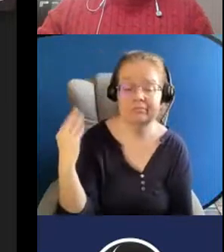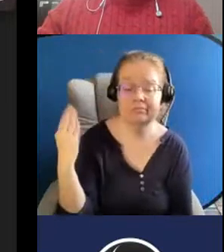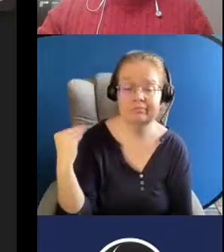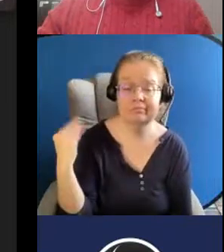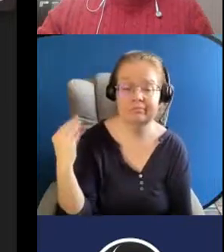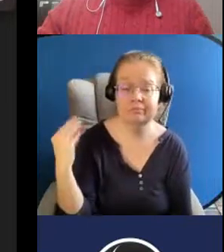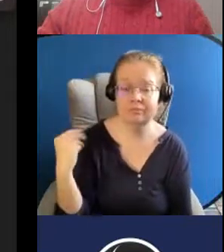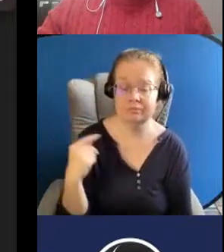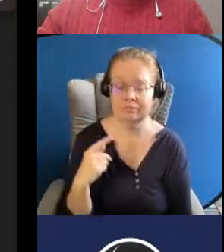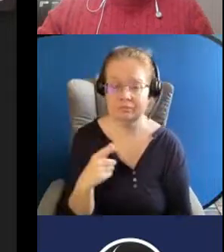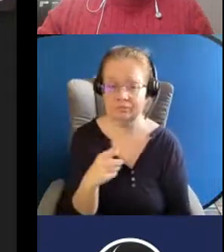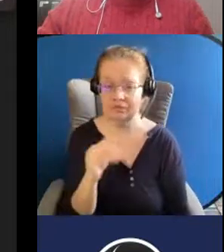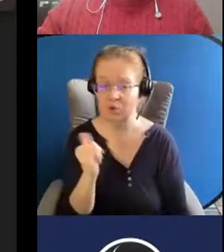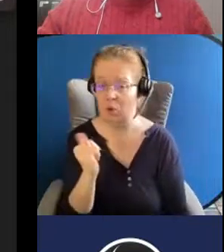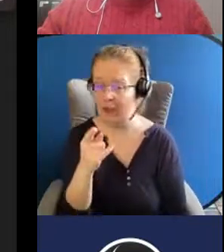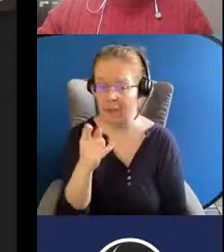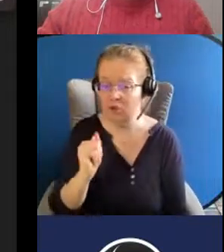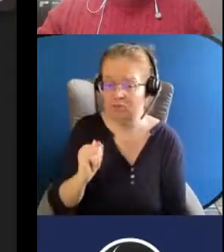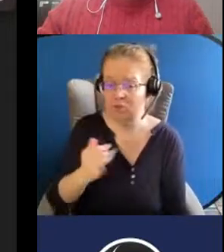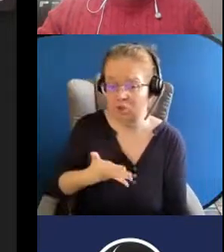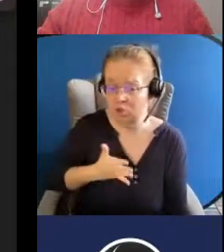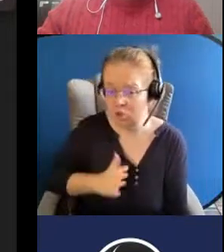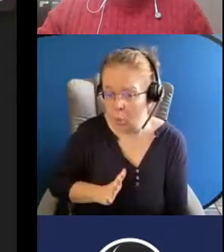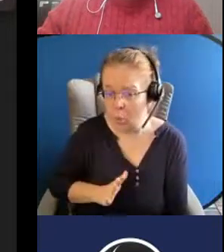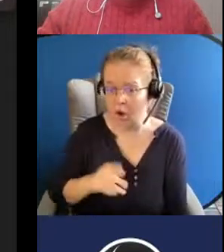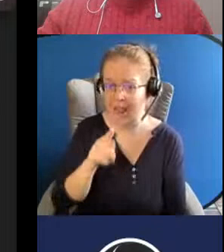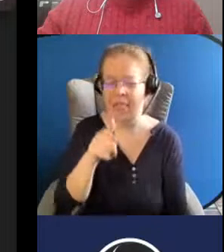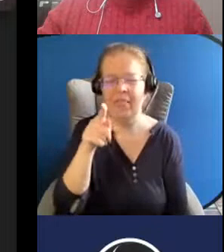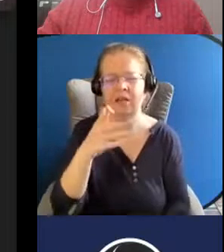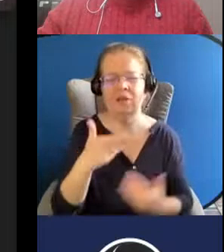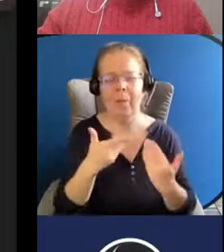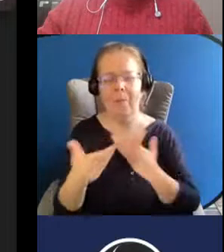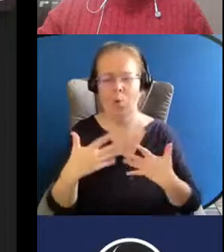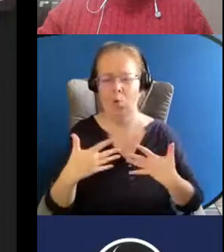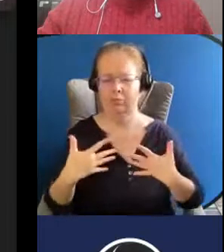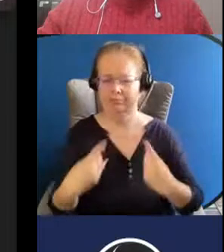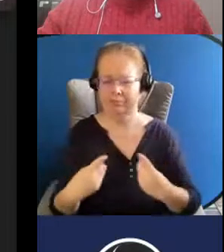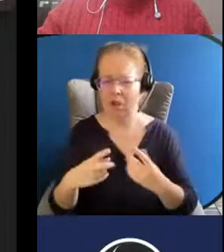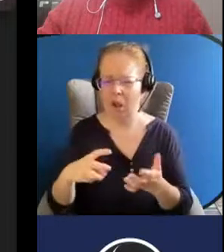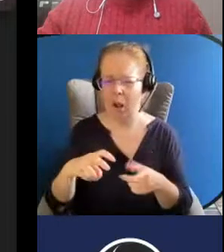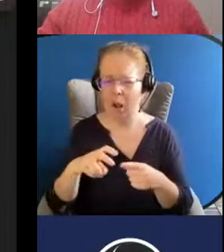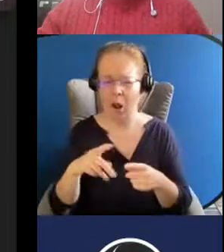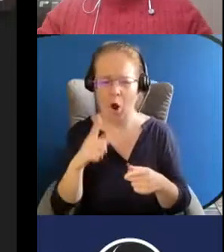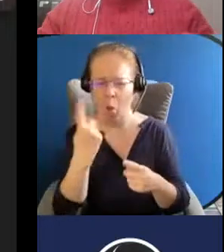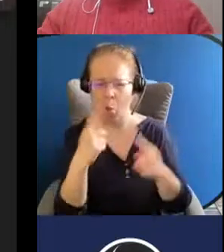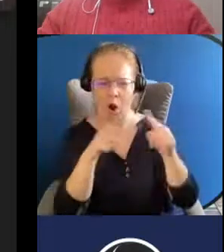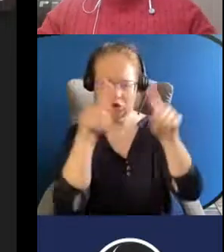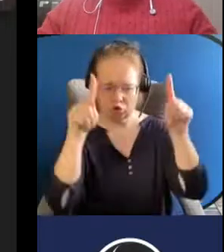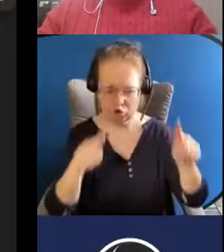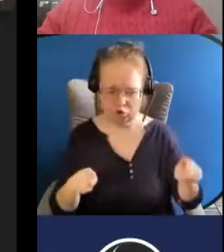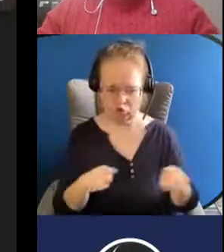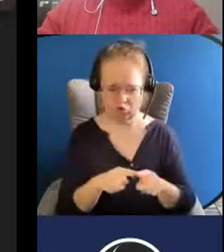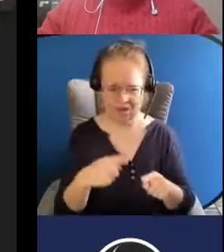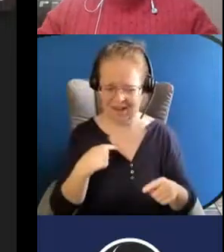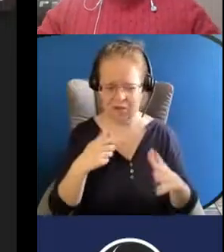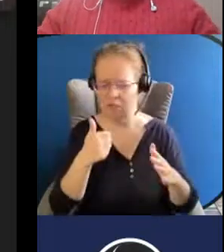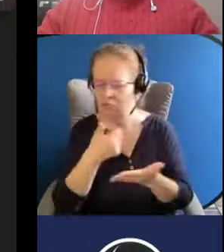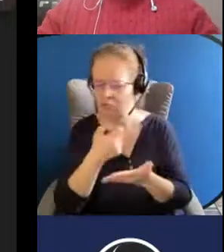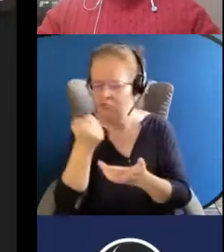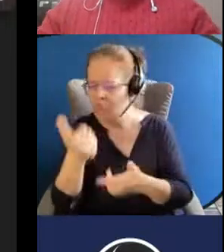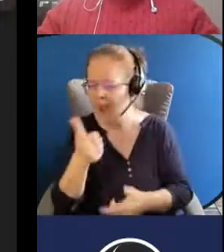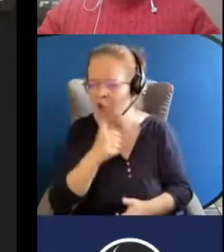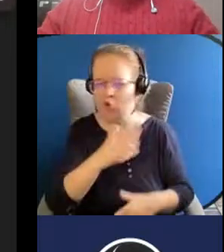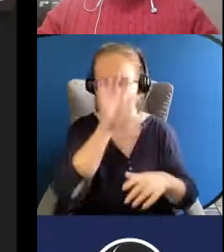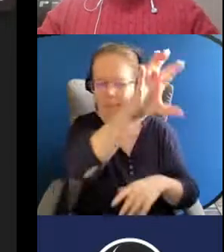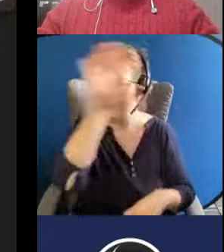not necessarily want to use these. I think it's more for mobility, because typically we're dealing with one screen at a time rather than multiple screens.